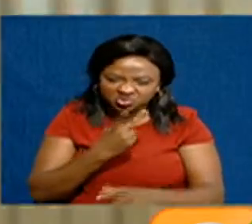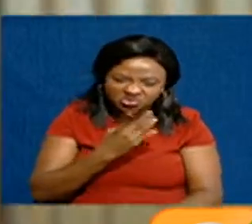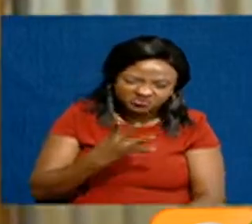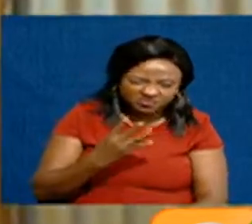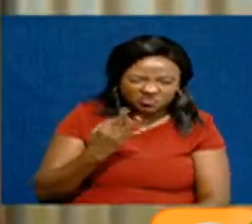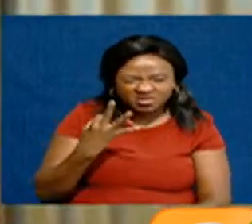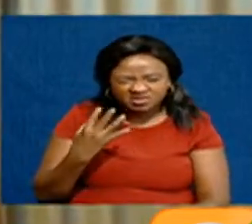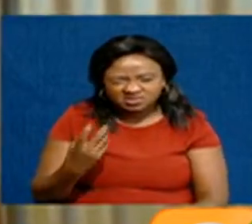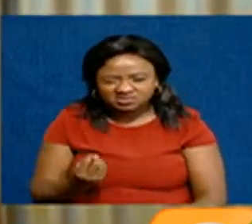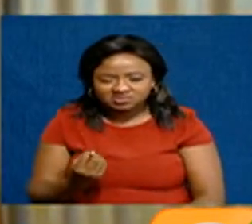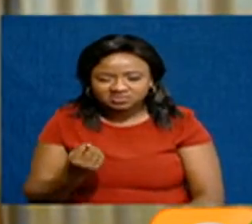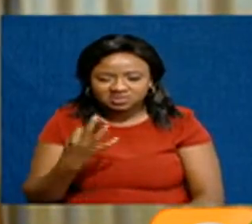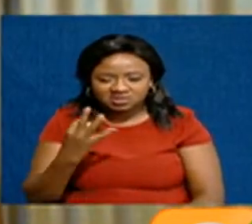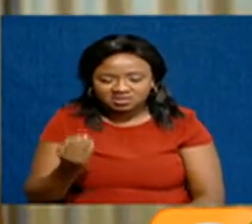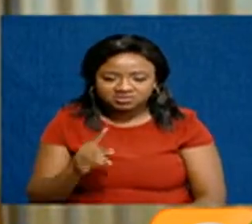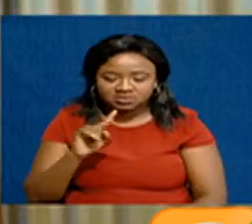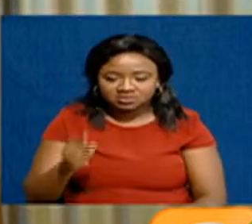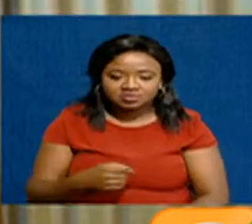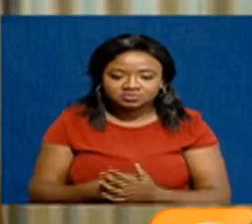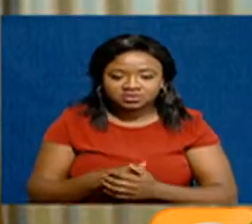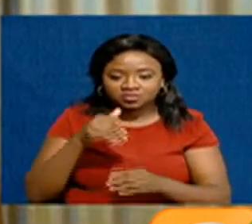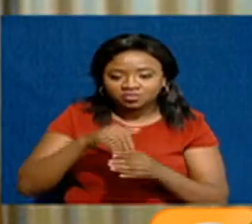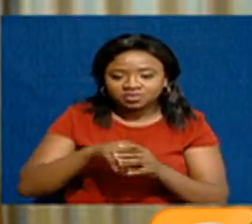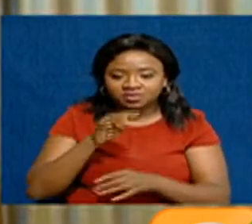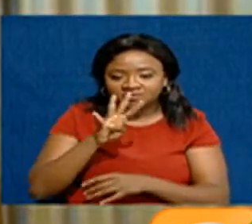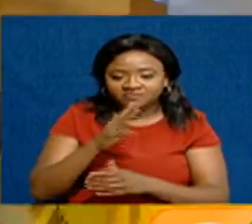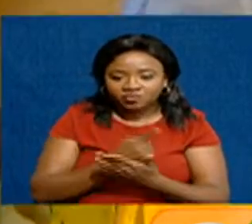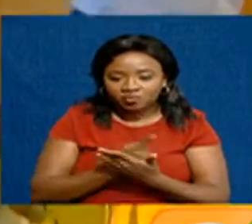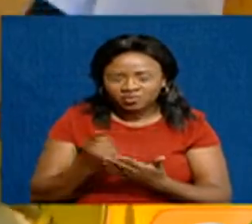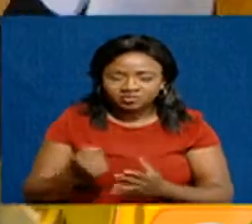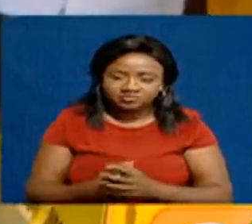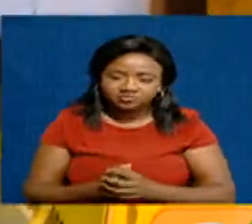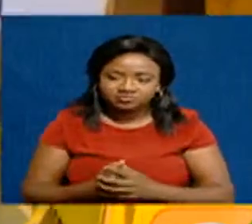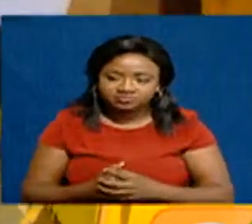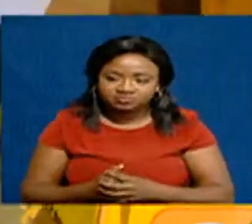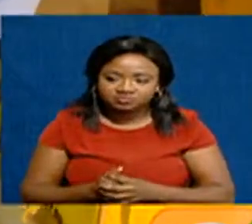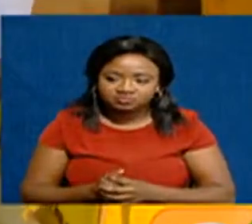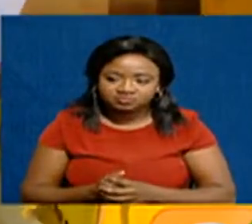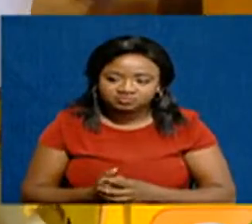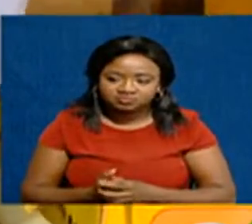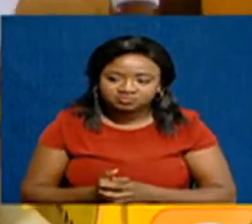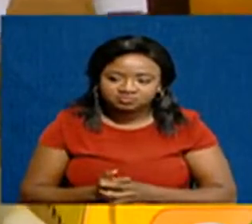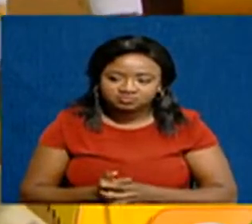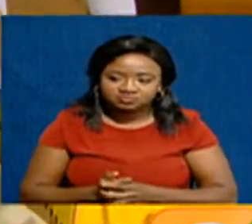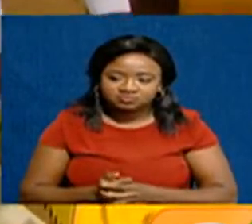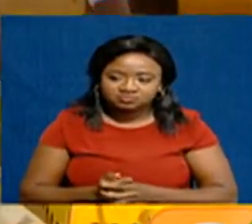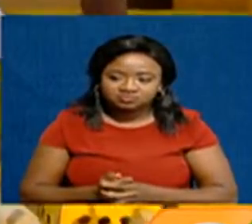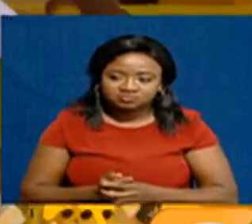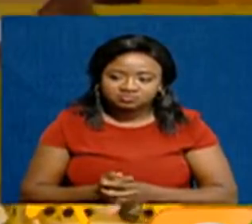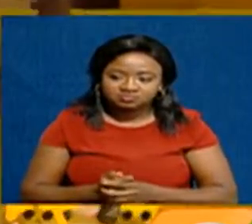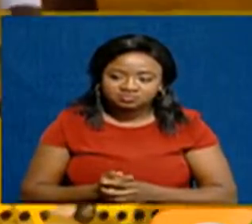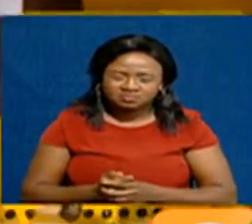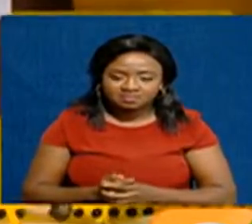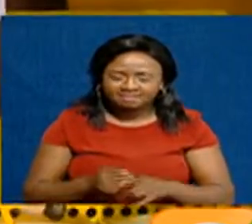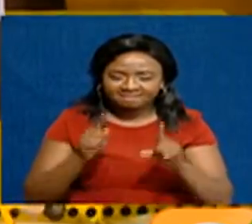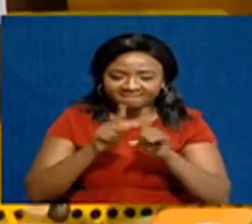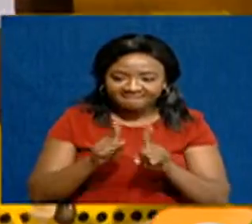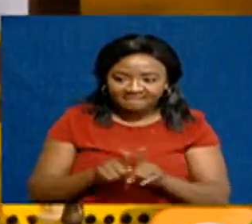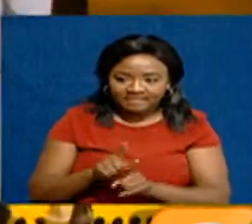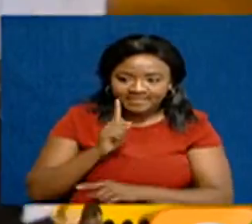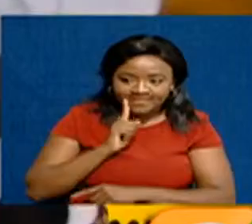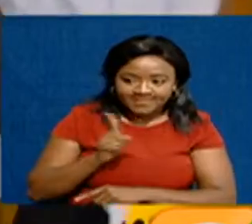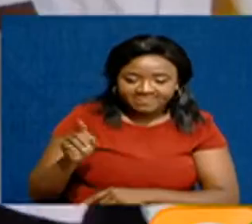in 4 weeks. Today with this, it's zero cost. The brooder will also enable farmers tackle